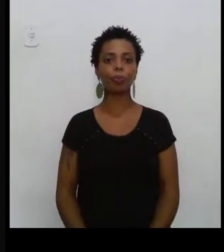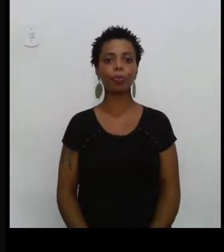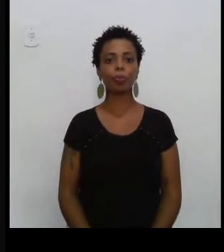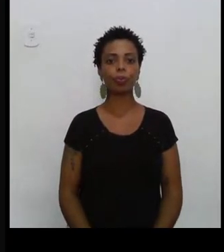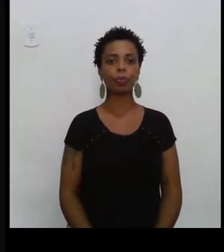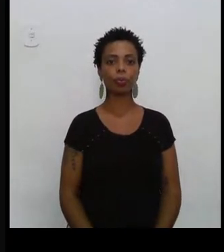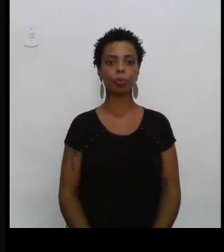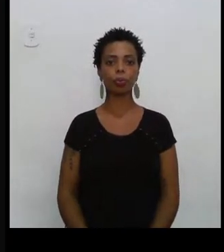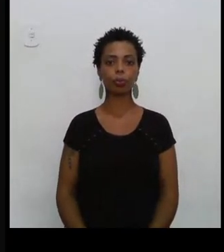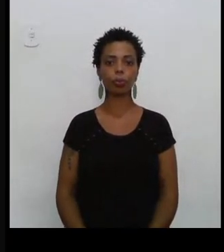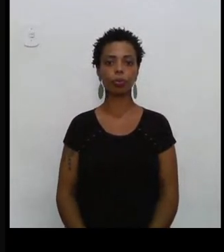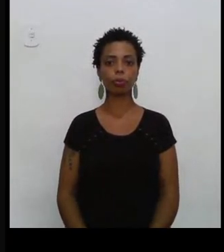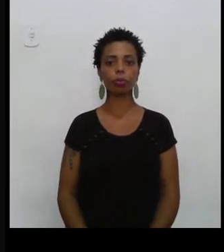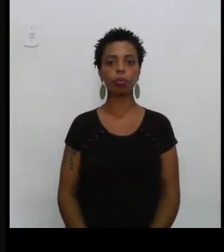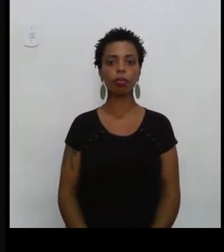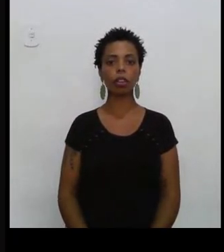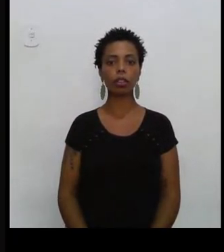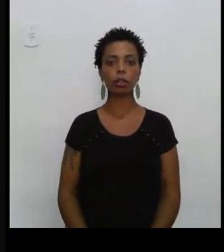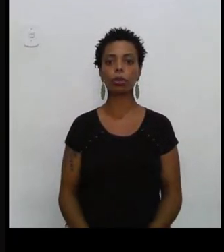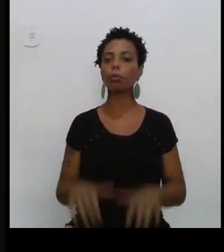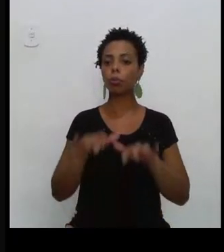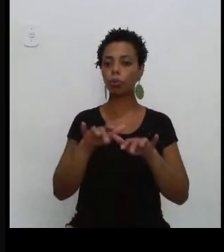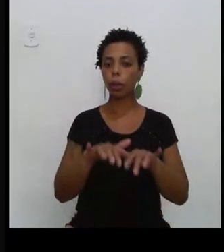a Tatiana não é